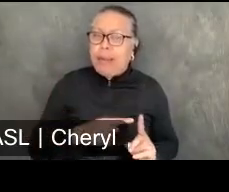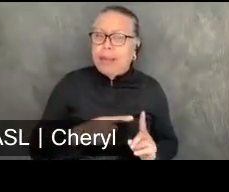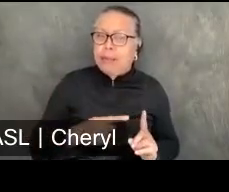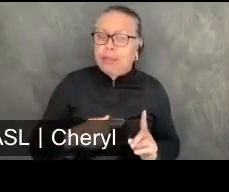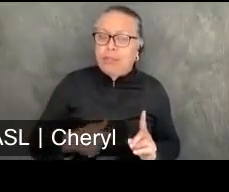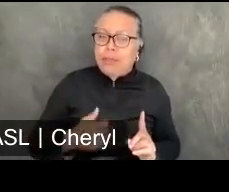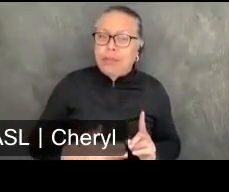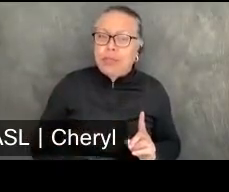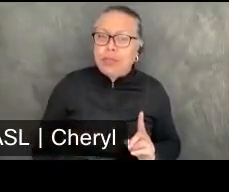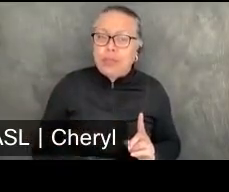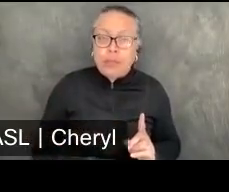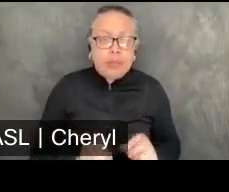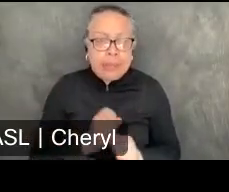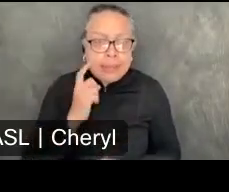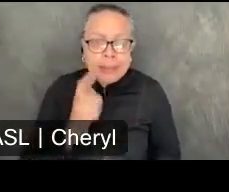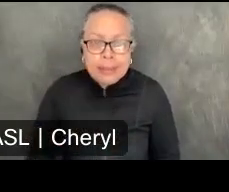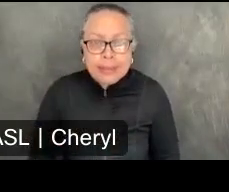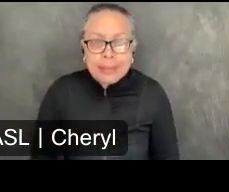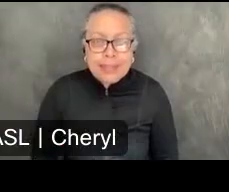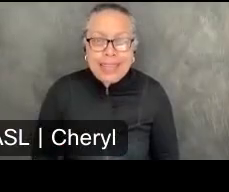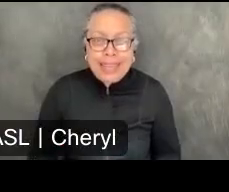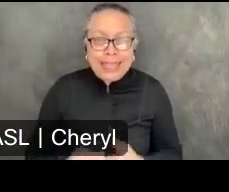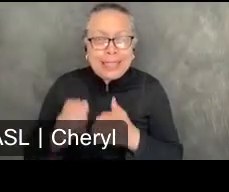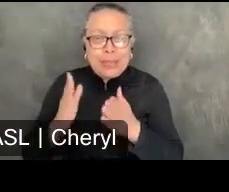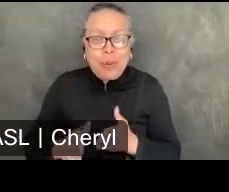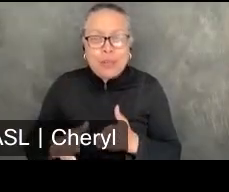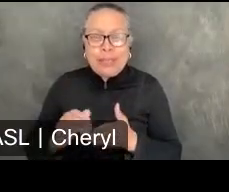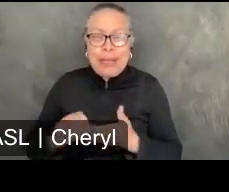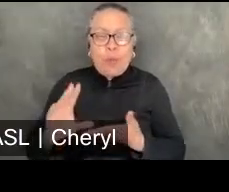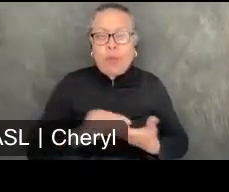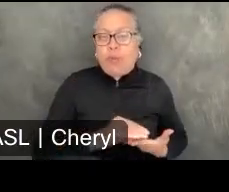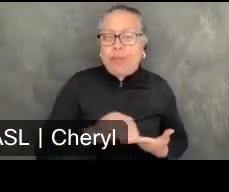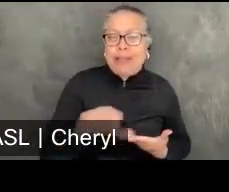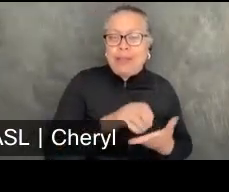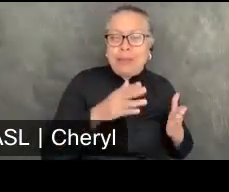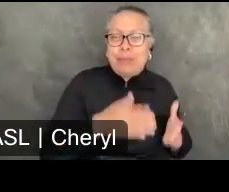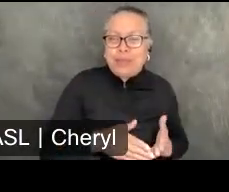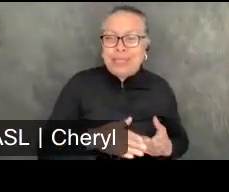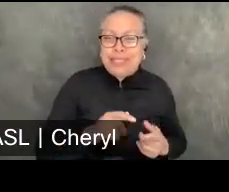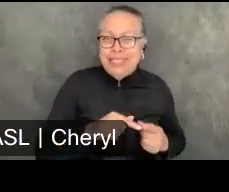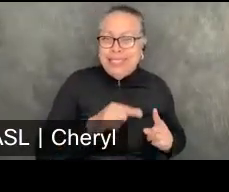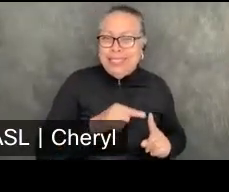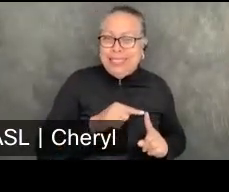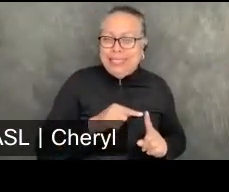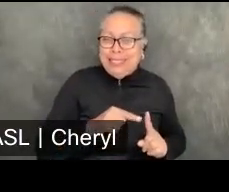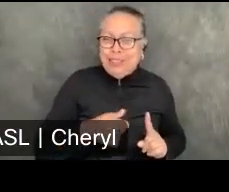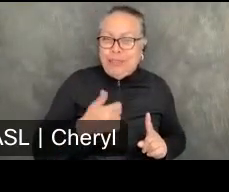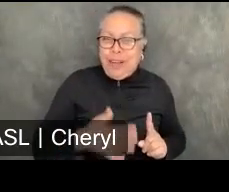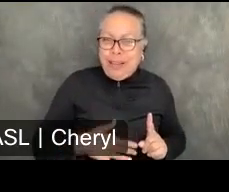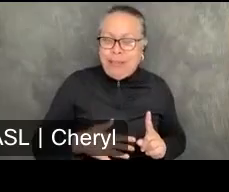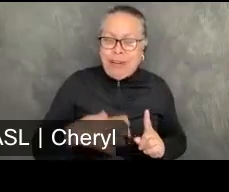And that makes a lot of sense because they are abusing the other person. The other person is the recipient of that abuse. And so